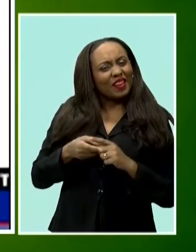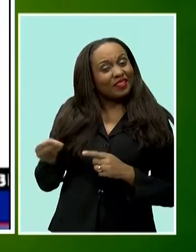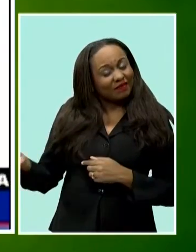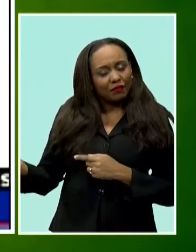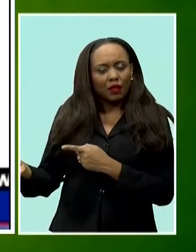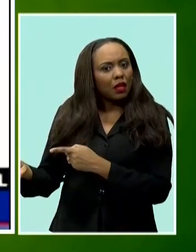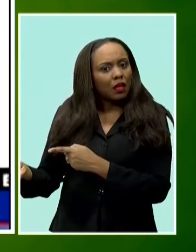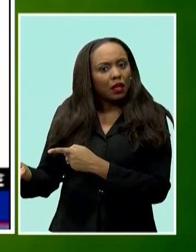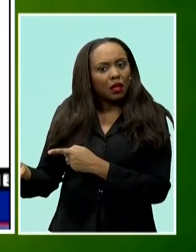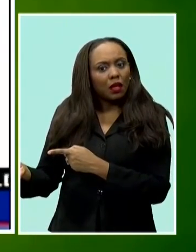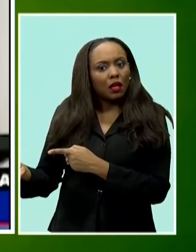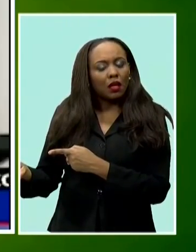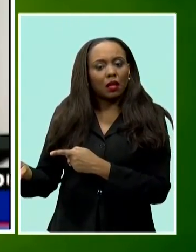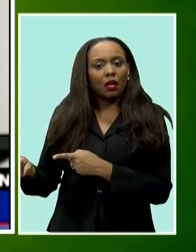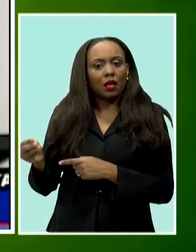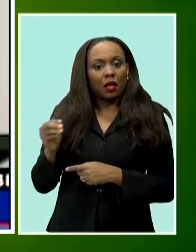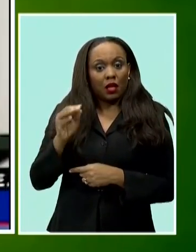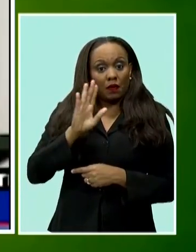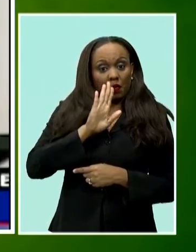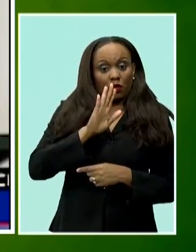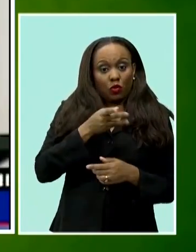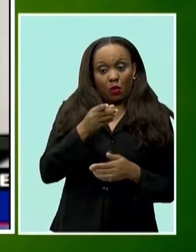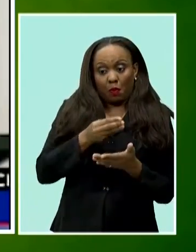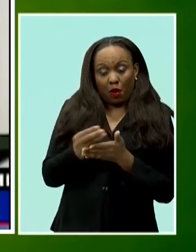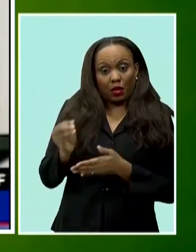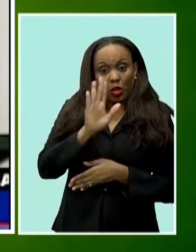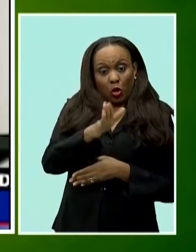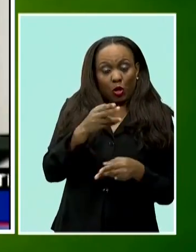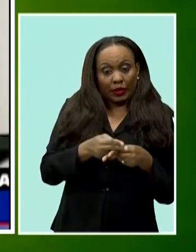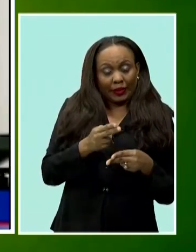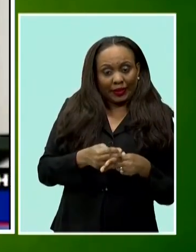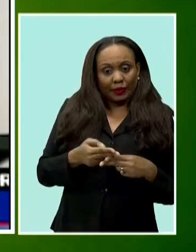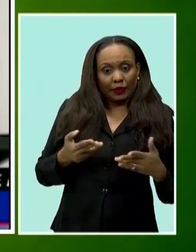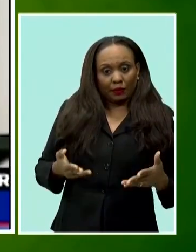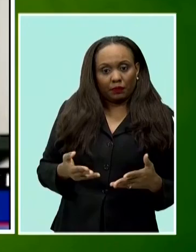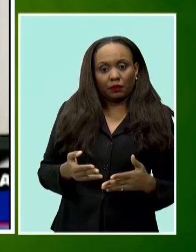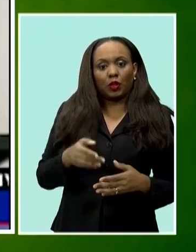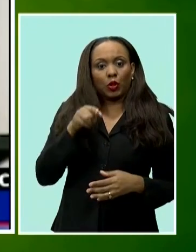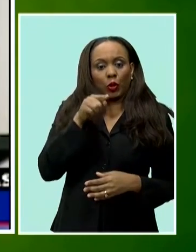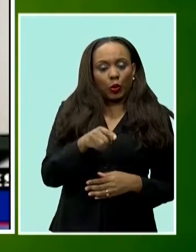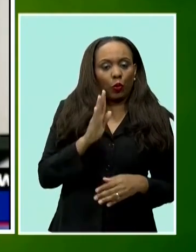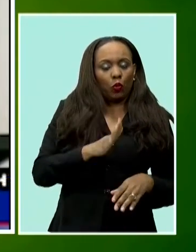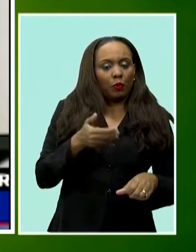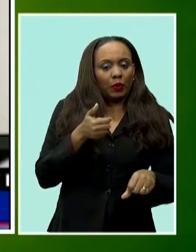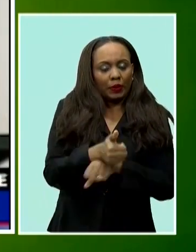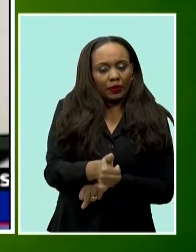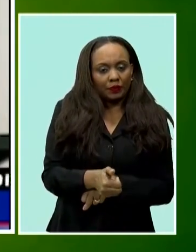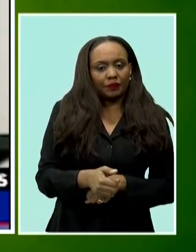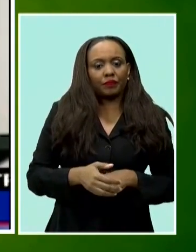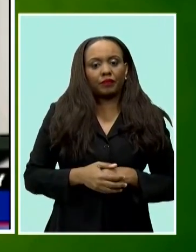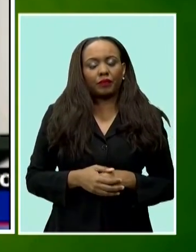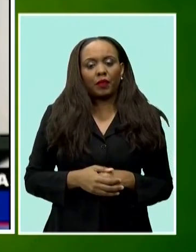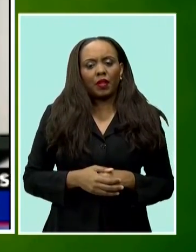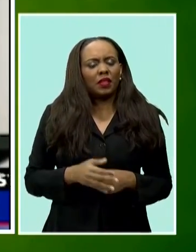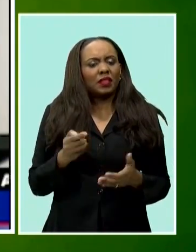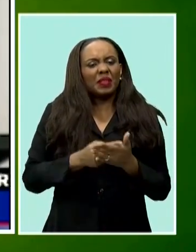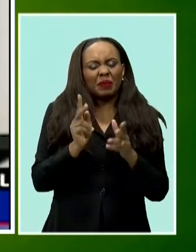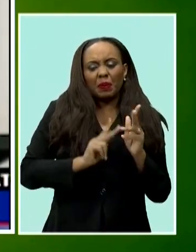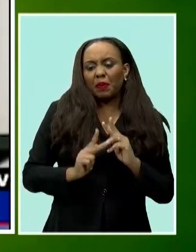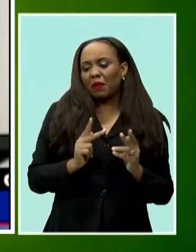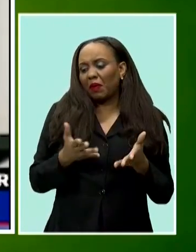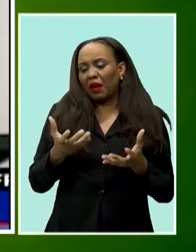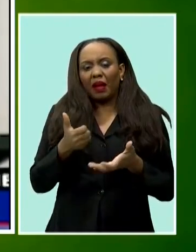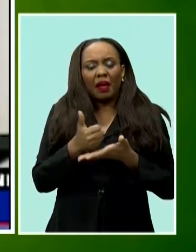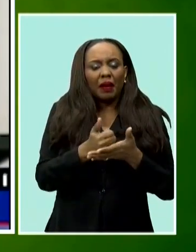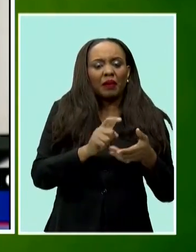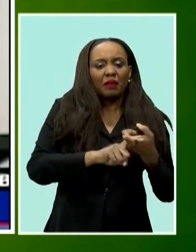held accountable. The crime chief said that there are many cases where persons try to assist a relative or friend in obtaining a SIM